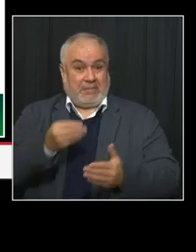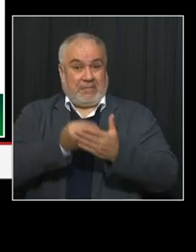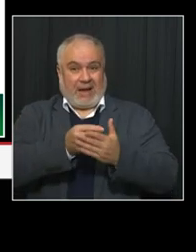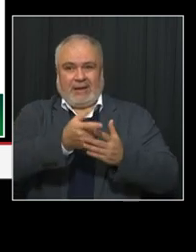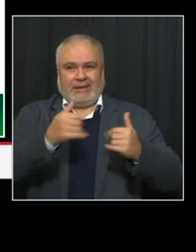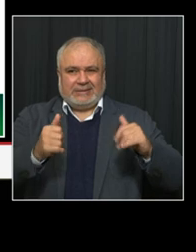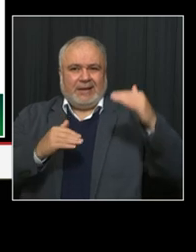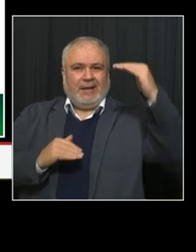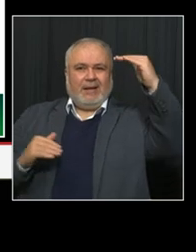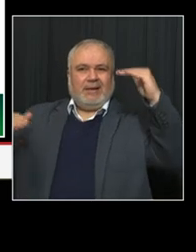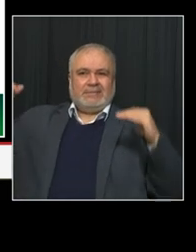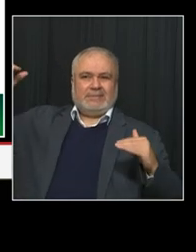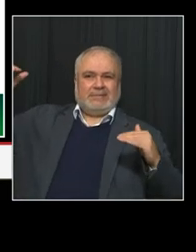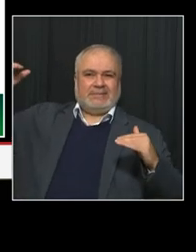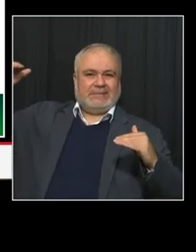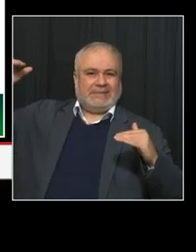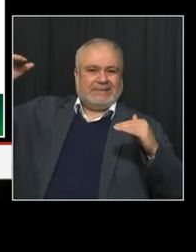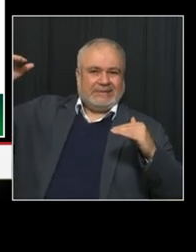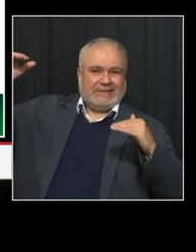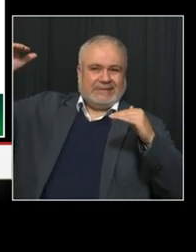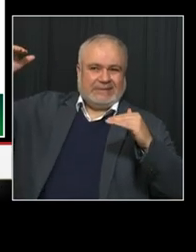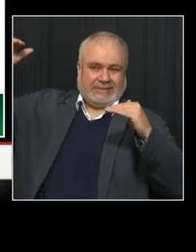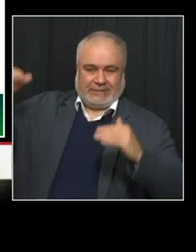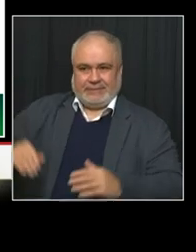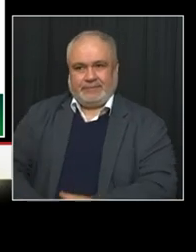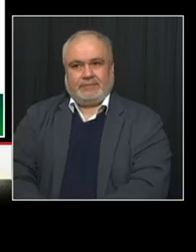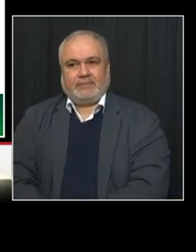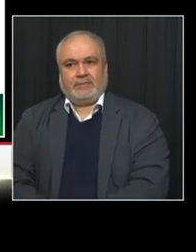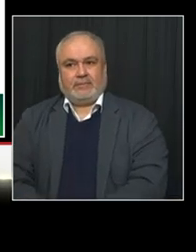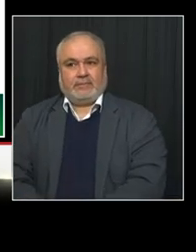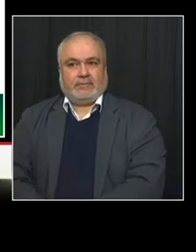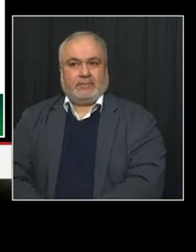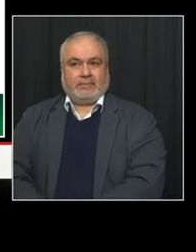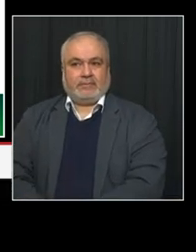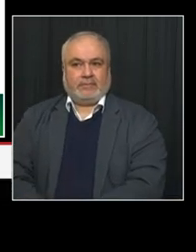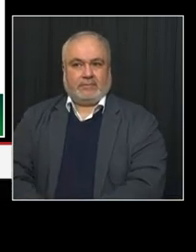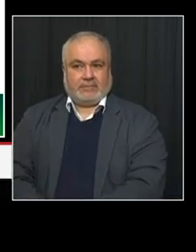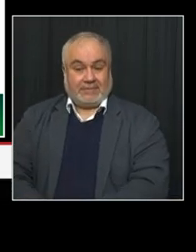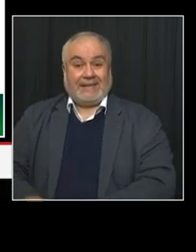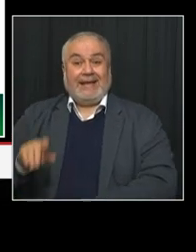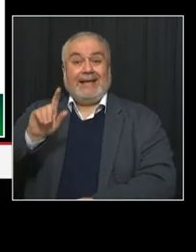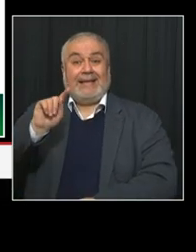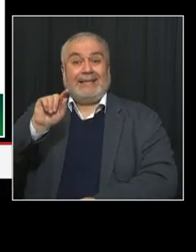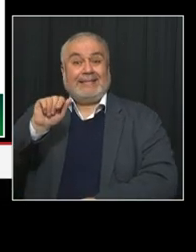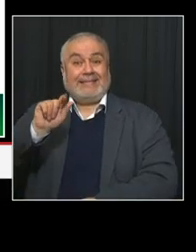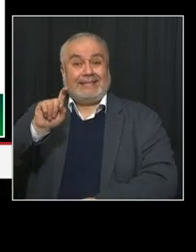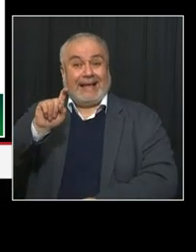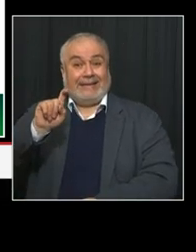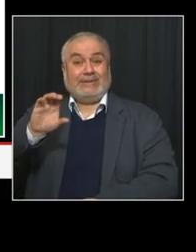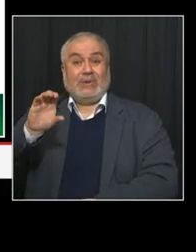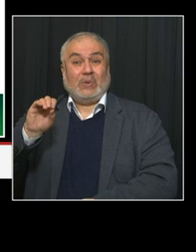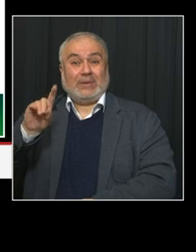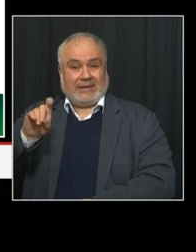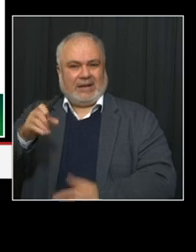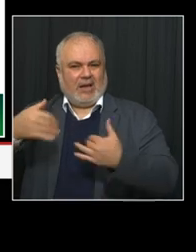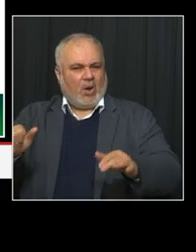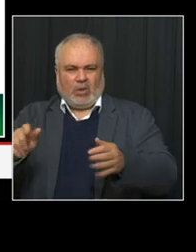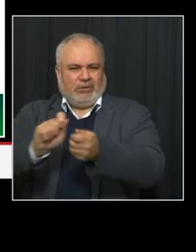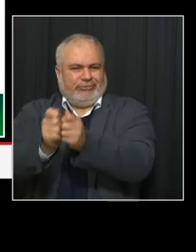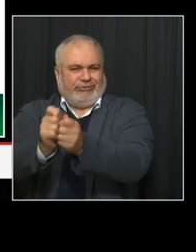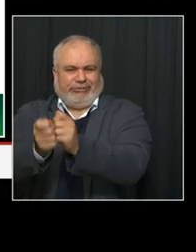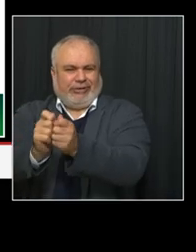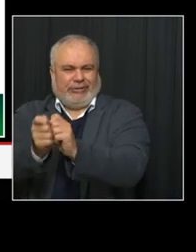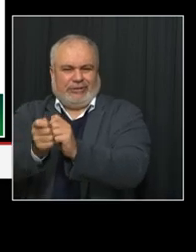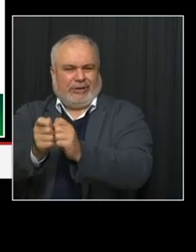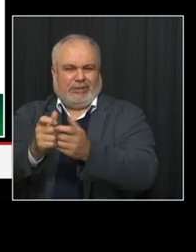workforce reductions, and then we have some tax code changes. But at the same time, we have costs that are rising. So we know that healthcare